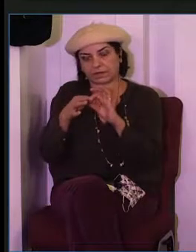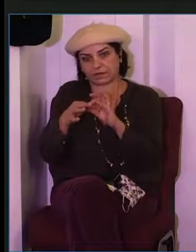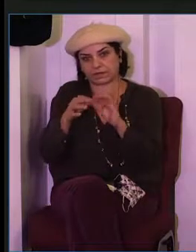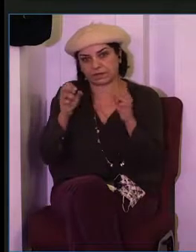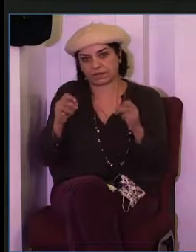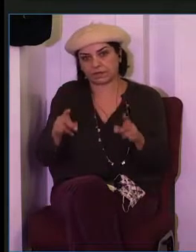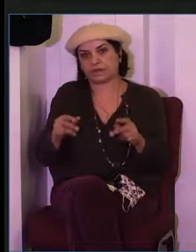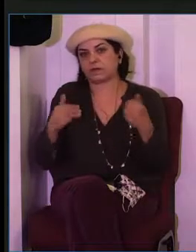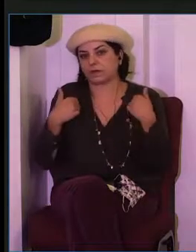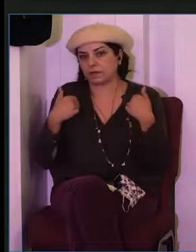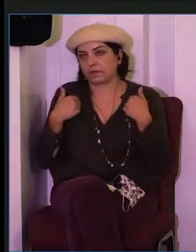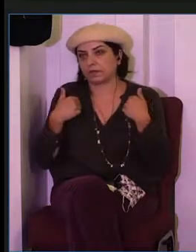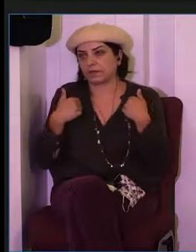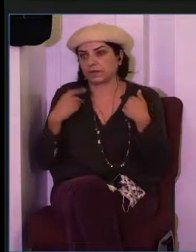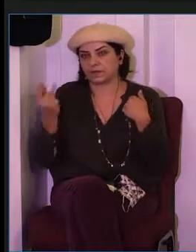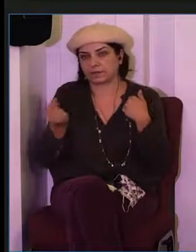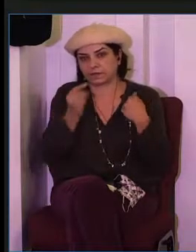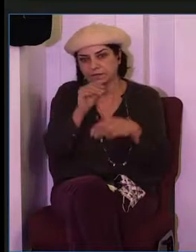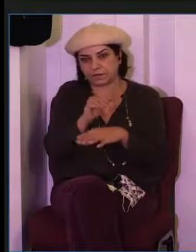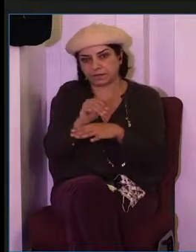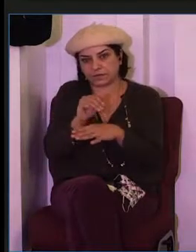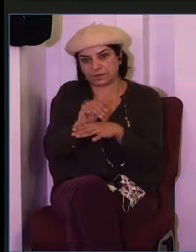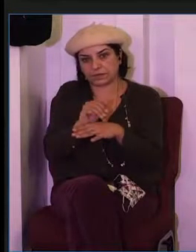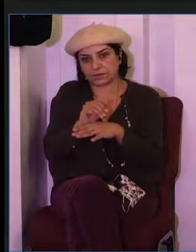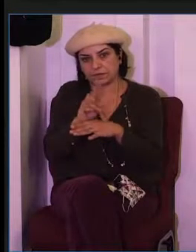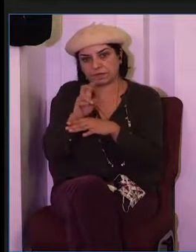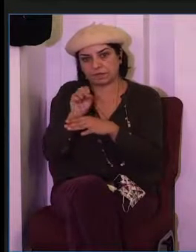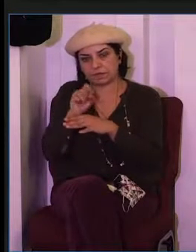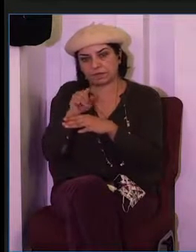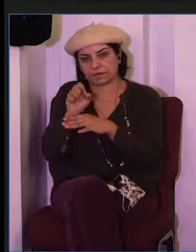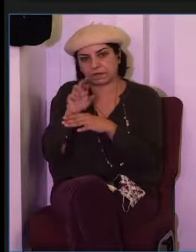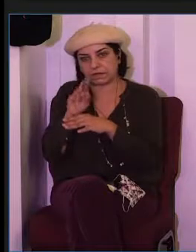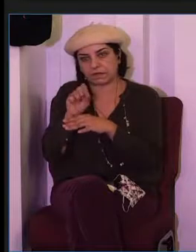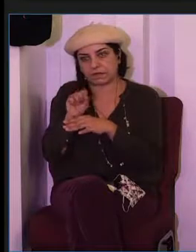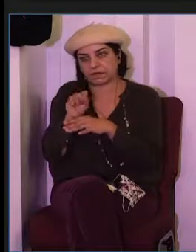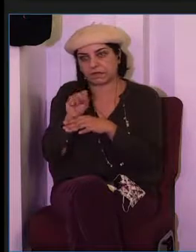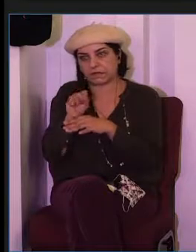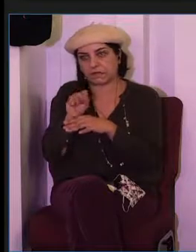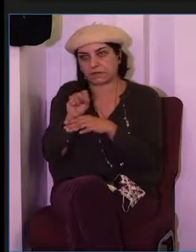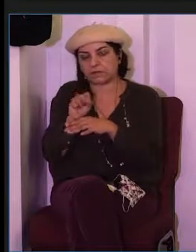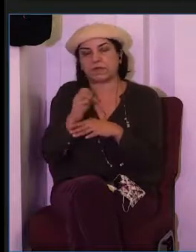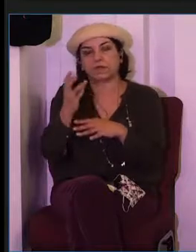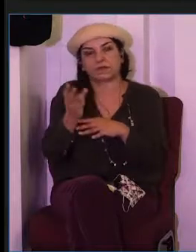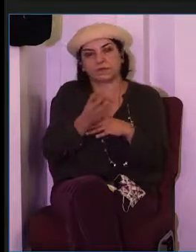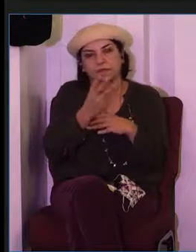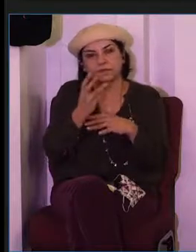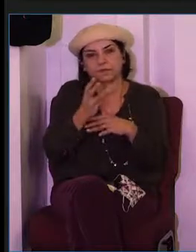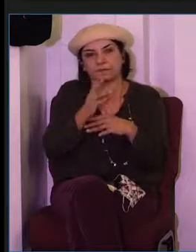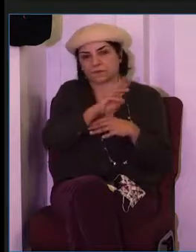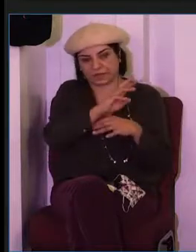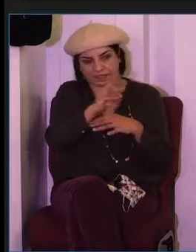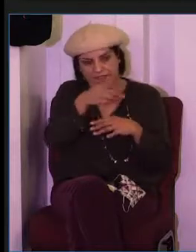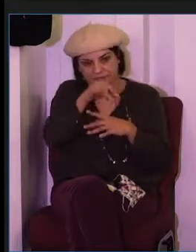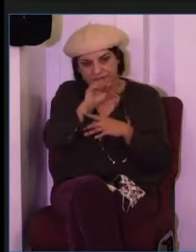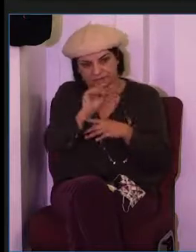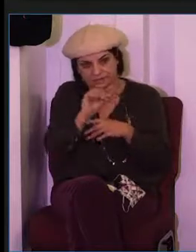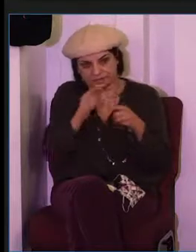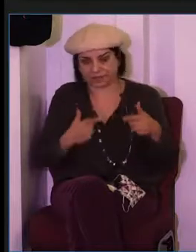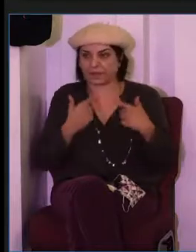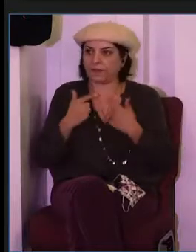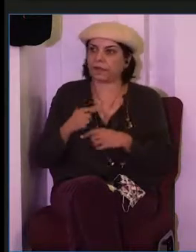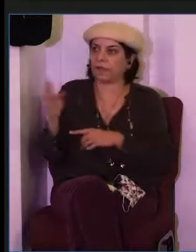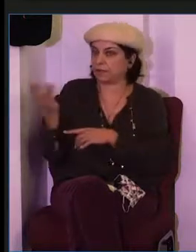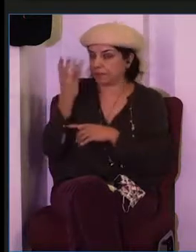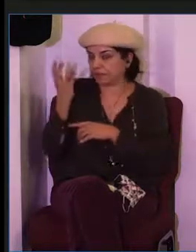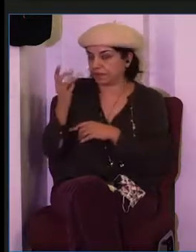Tuesday evening, Vespers at 6 p.m. on Facebook Live. Wednesday, Bible study at 7:30